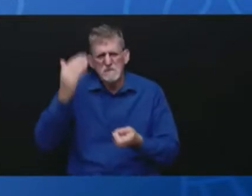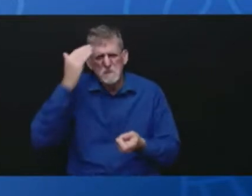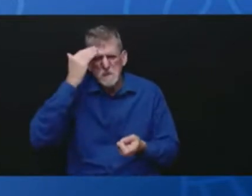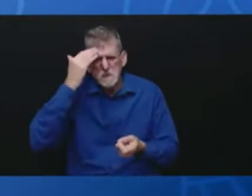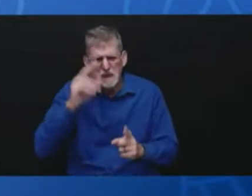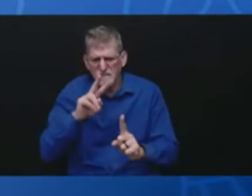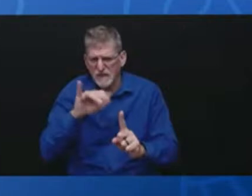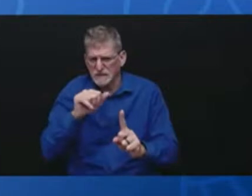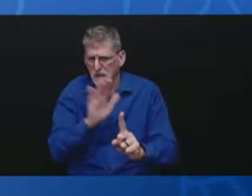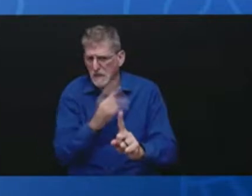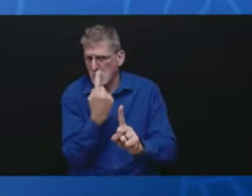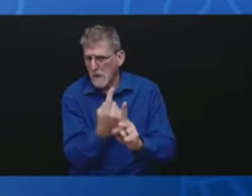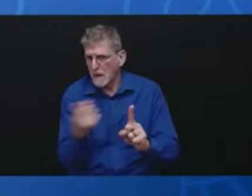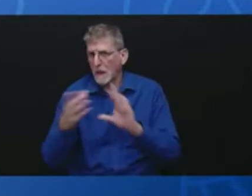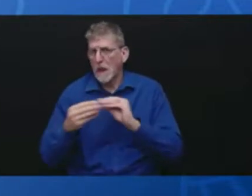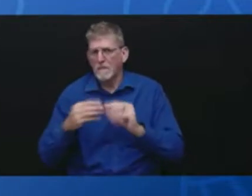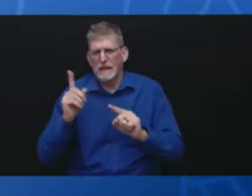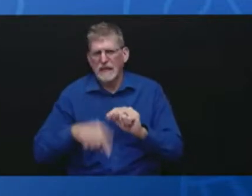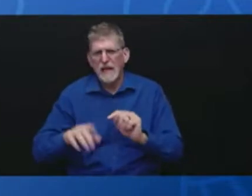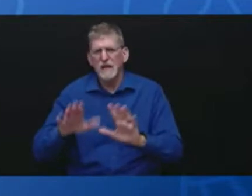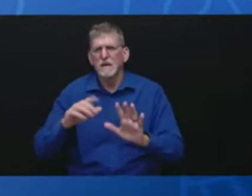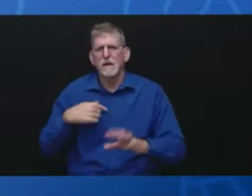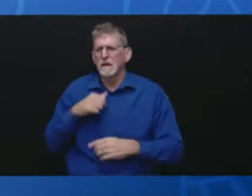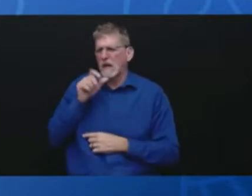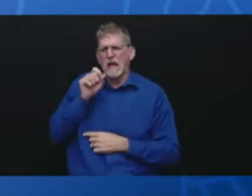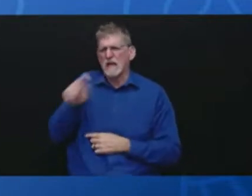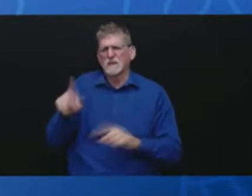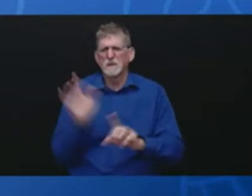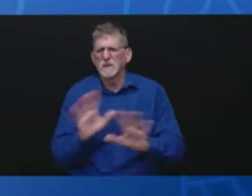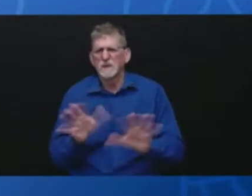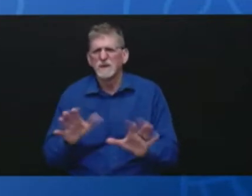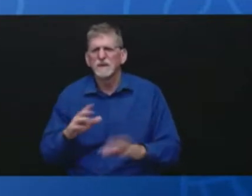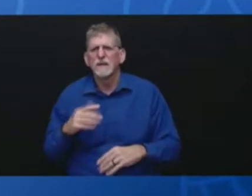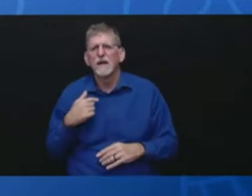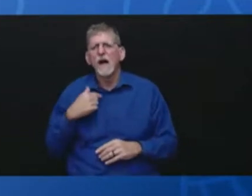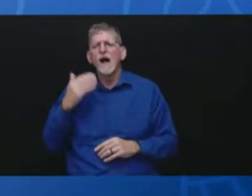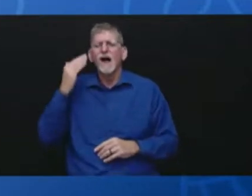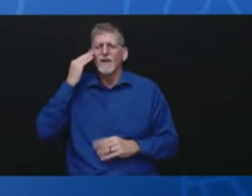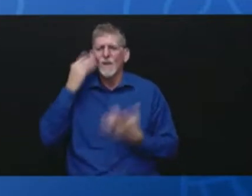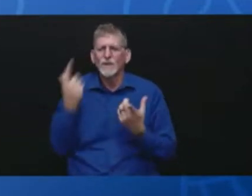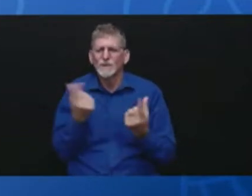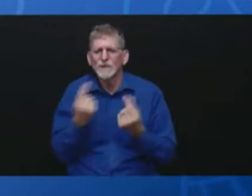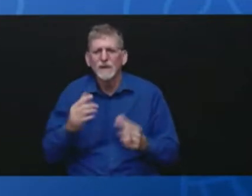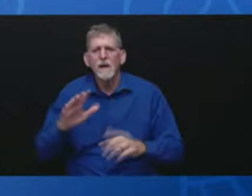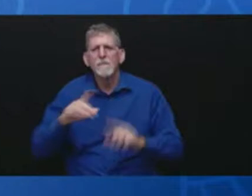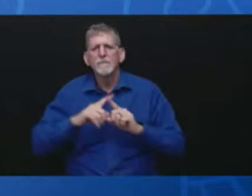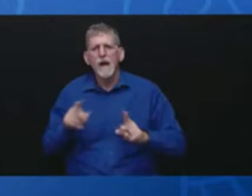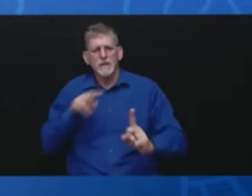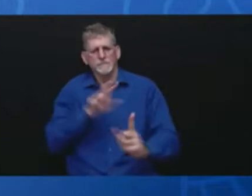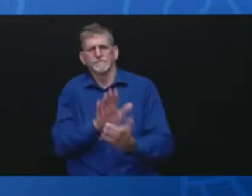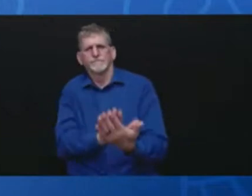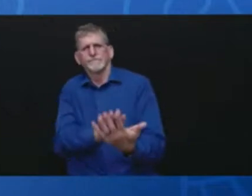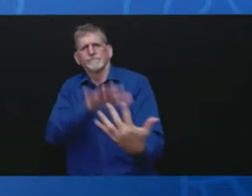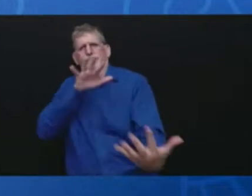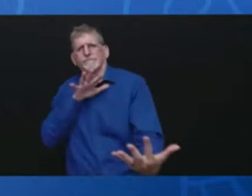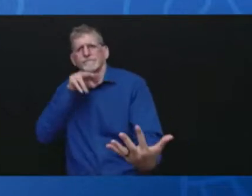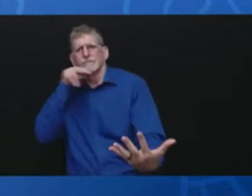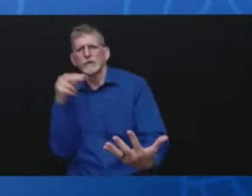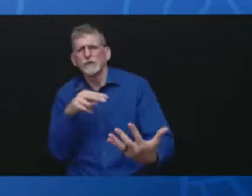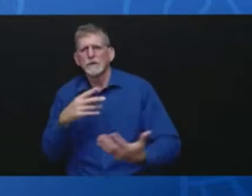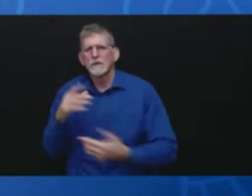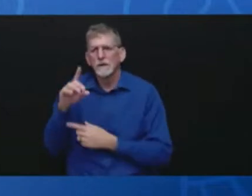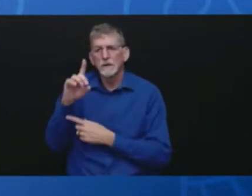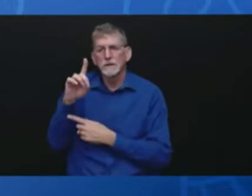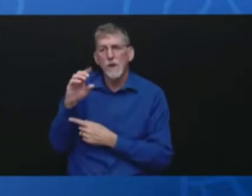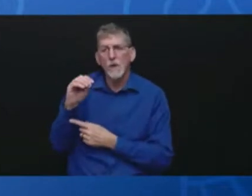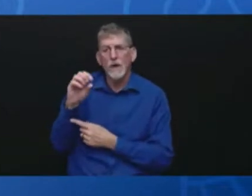perspective, does the State Department now look upon work with UNRWA as a potential negative when applying for a green card or